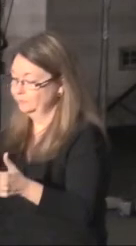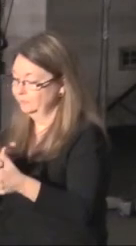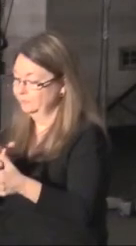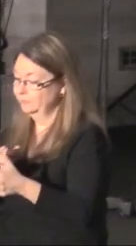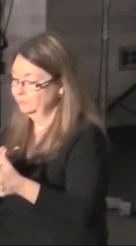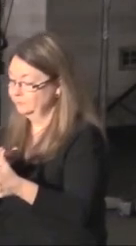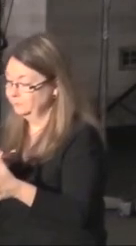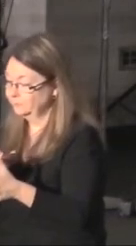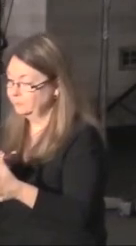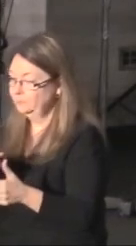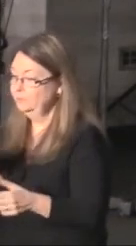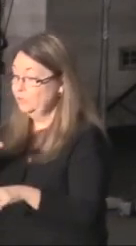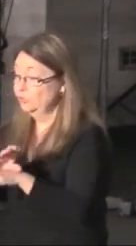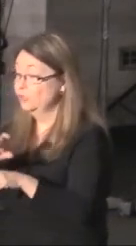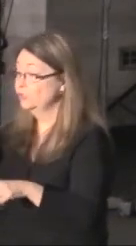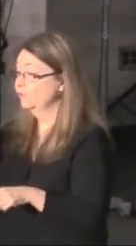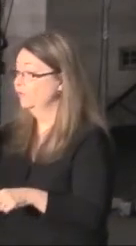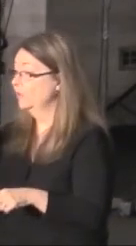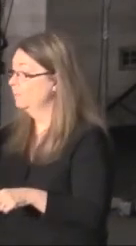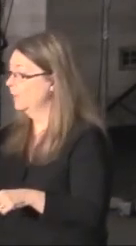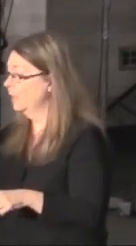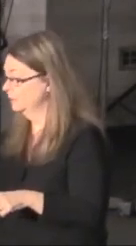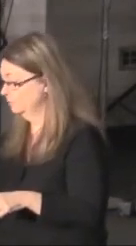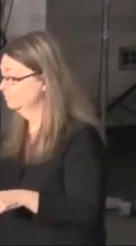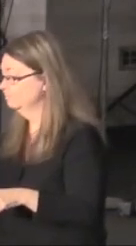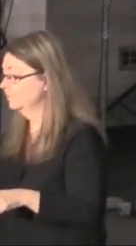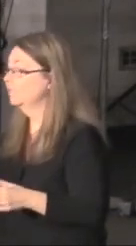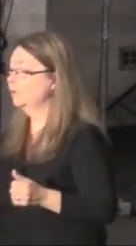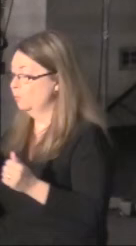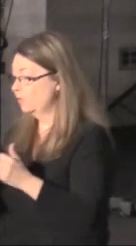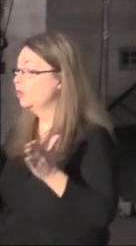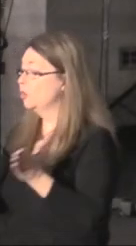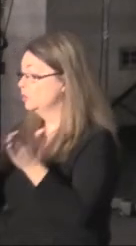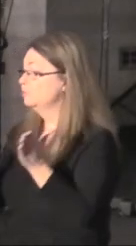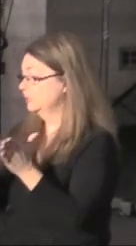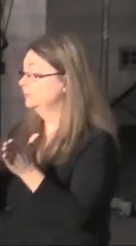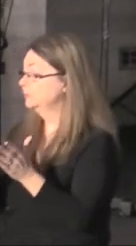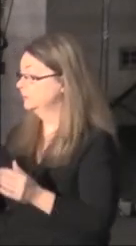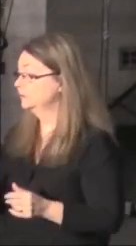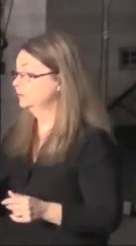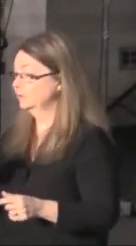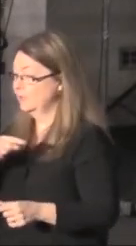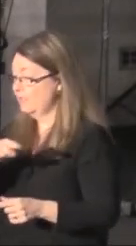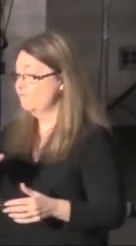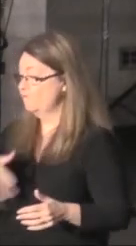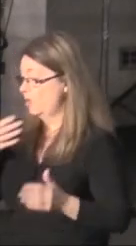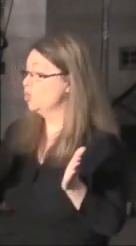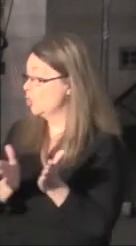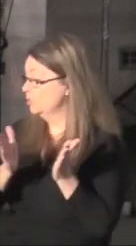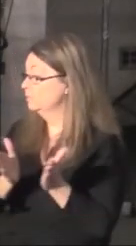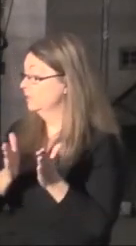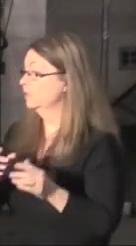first. The church at Philippi looked to Paul, and they were encouraged. The people at Rome looked to Paul, and they were encouraged. And as